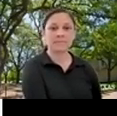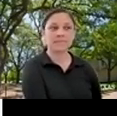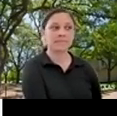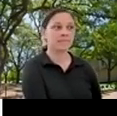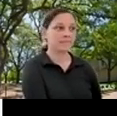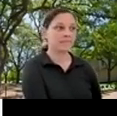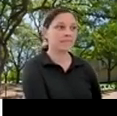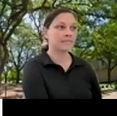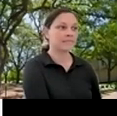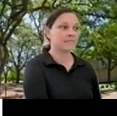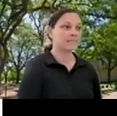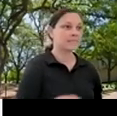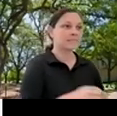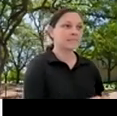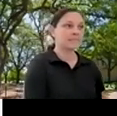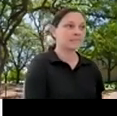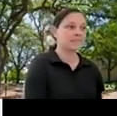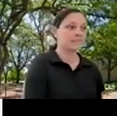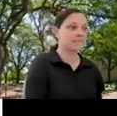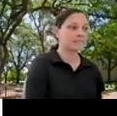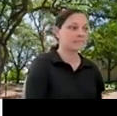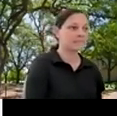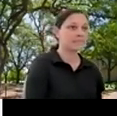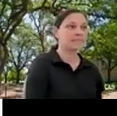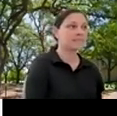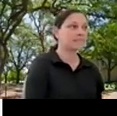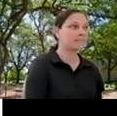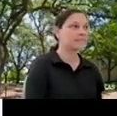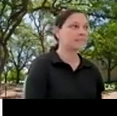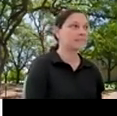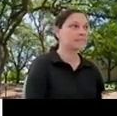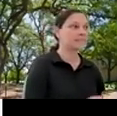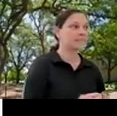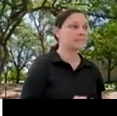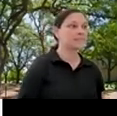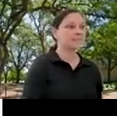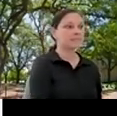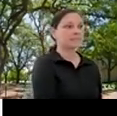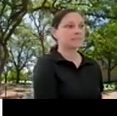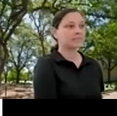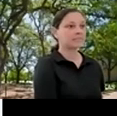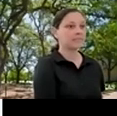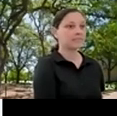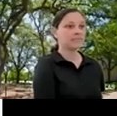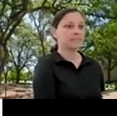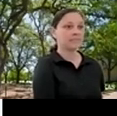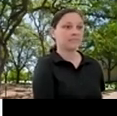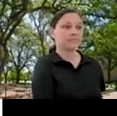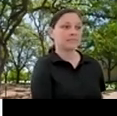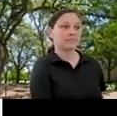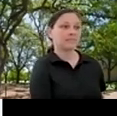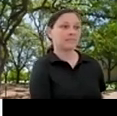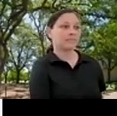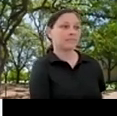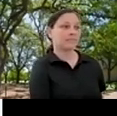that the whole idea of the communication, not just with government agencies